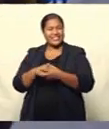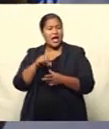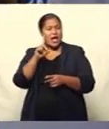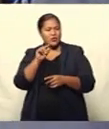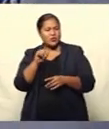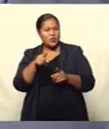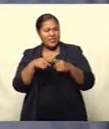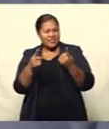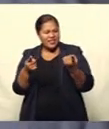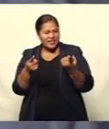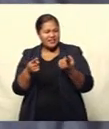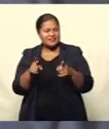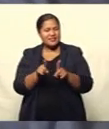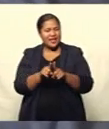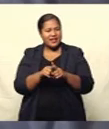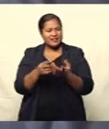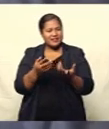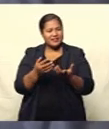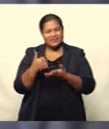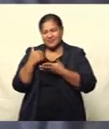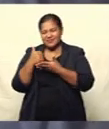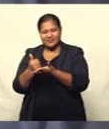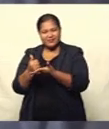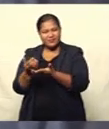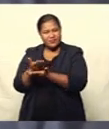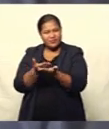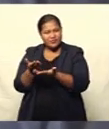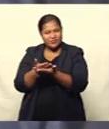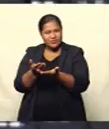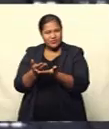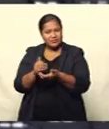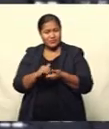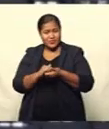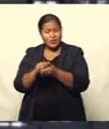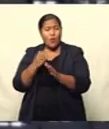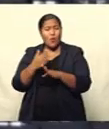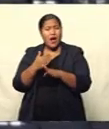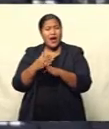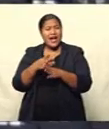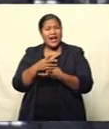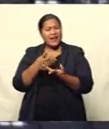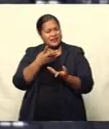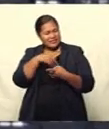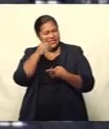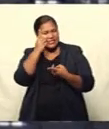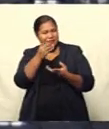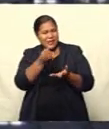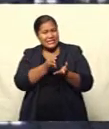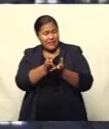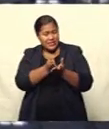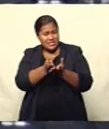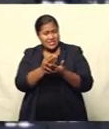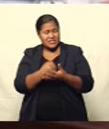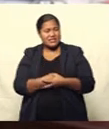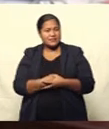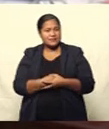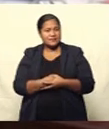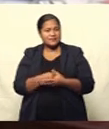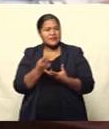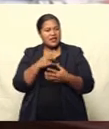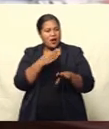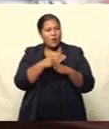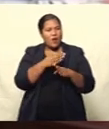peer mentoring, worked in the academic service, I worked with the